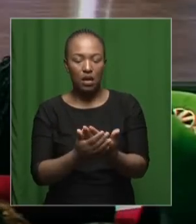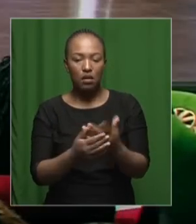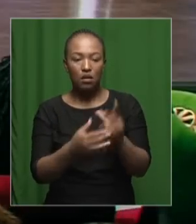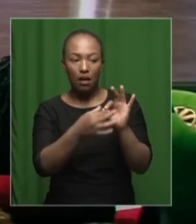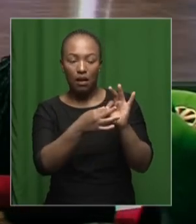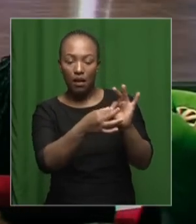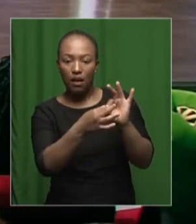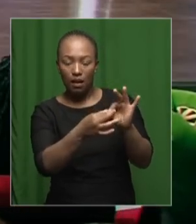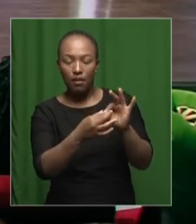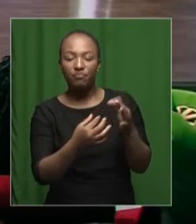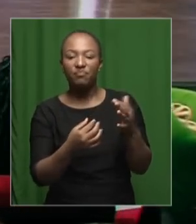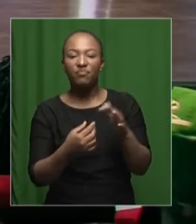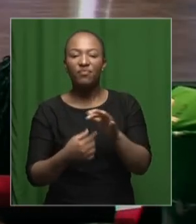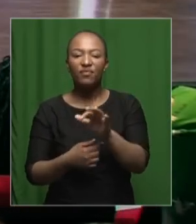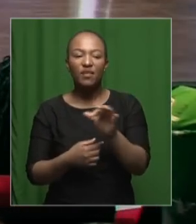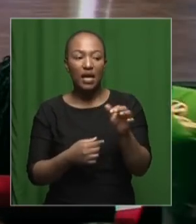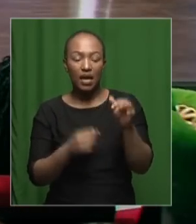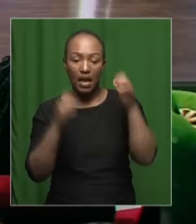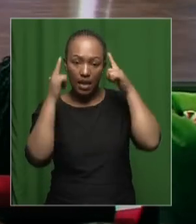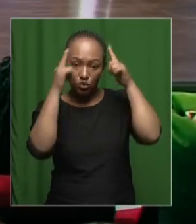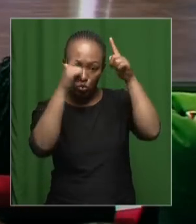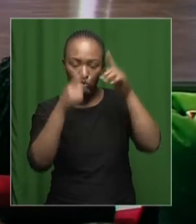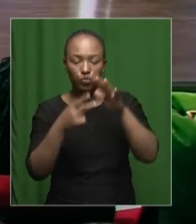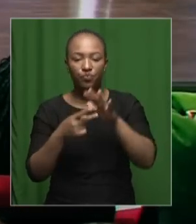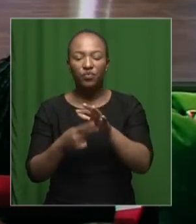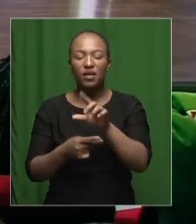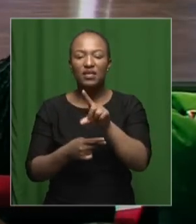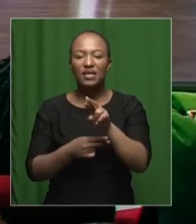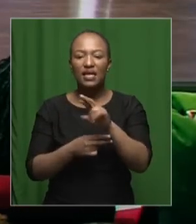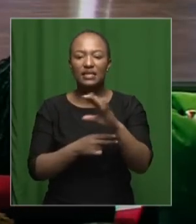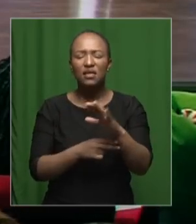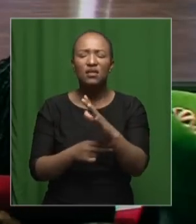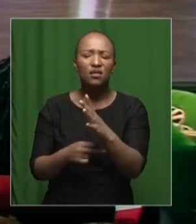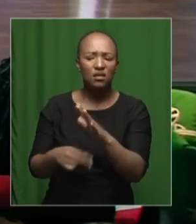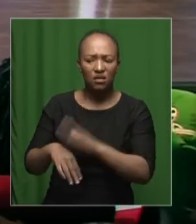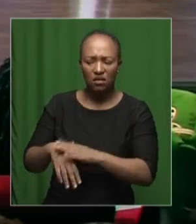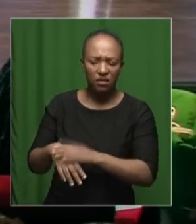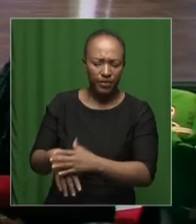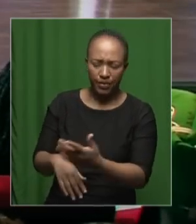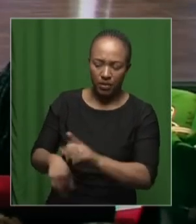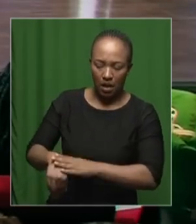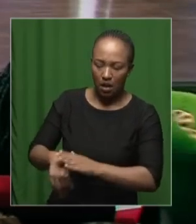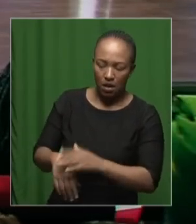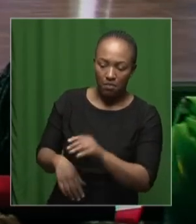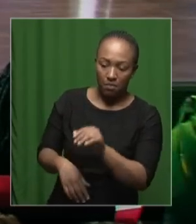the DRC. The DRC with hydroelectricity can make sure that we can